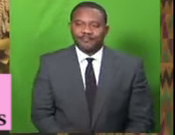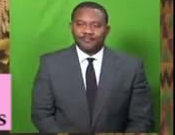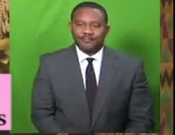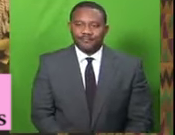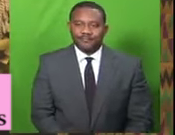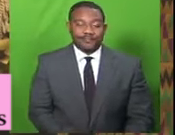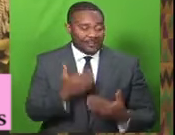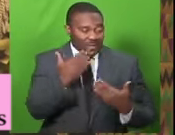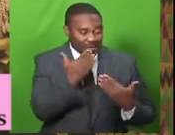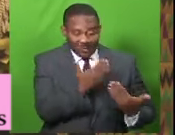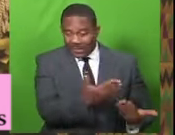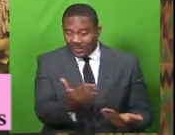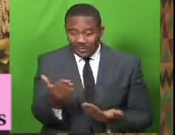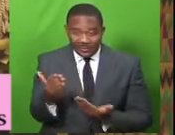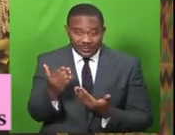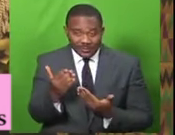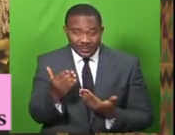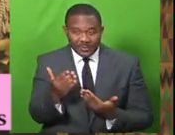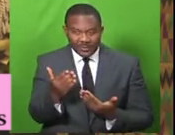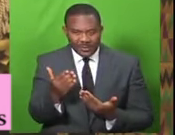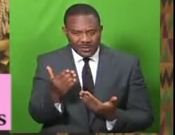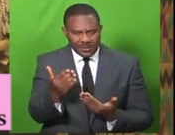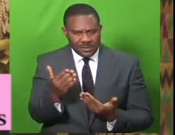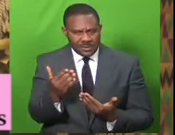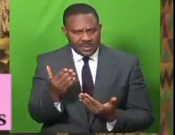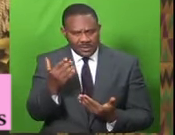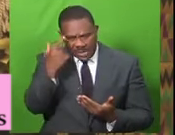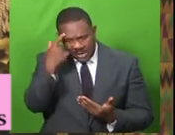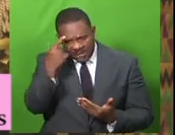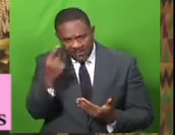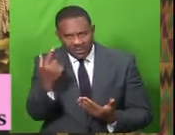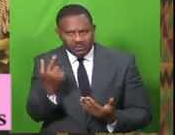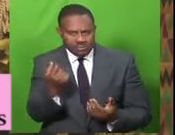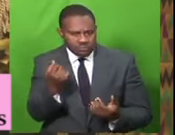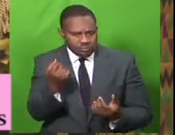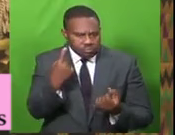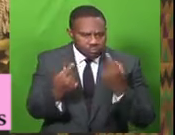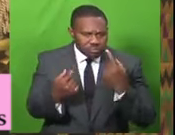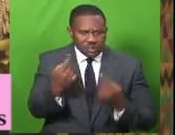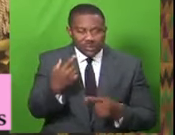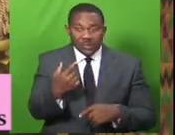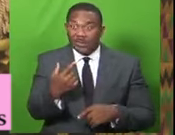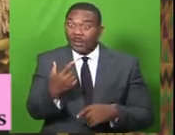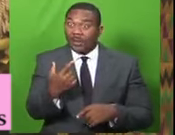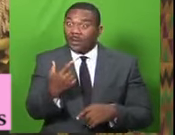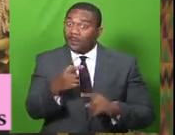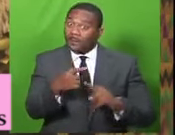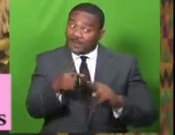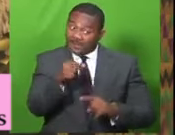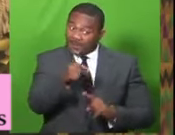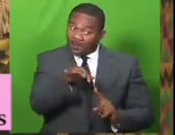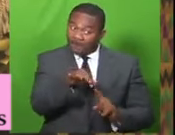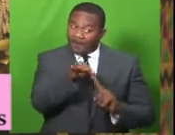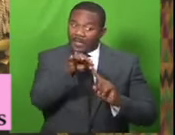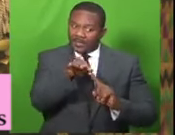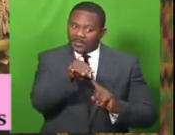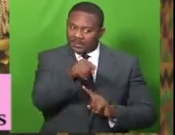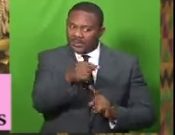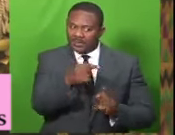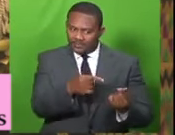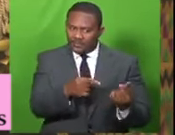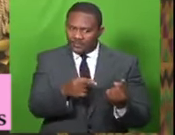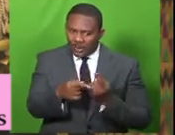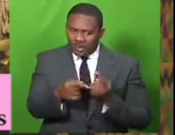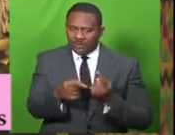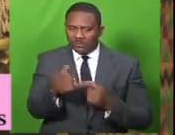I want to thank all of you for the cooperation, and particularly His Excellency for attending